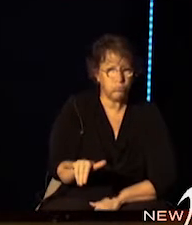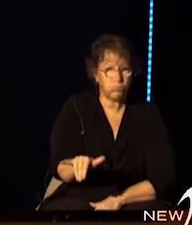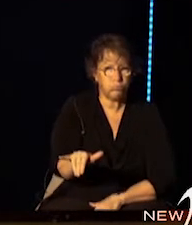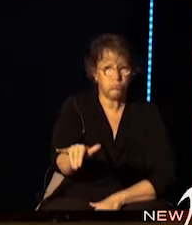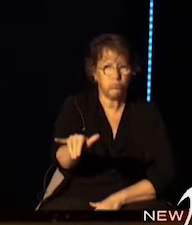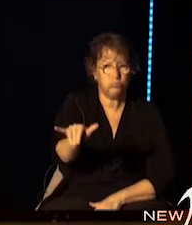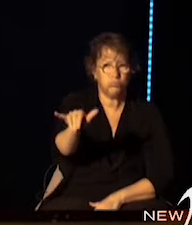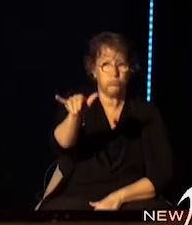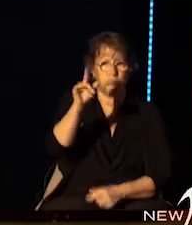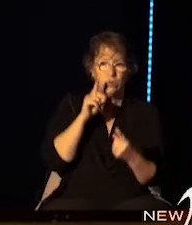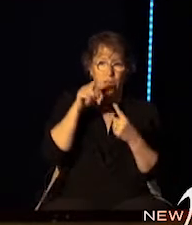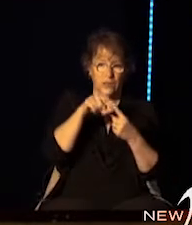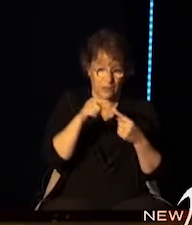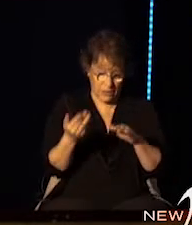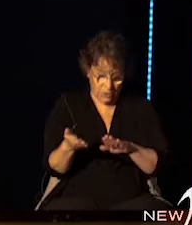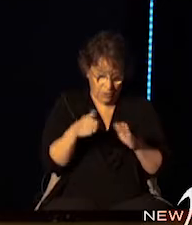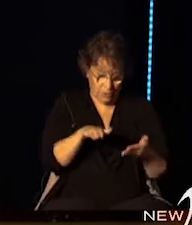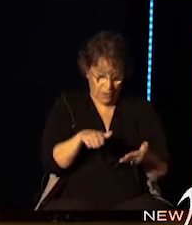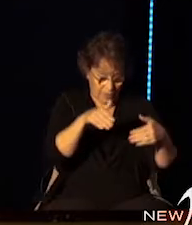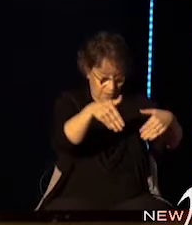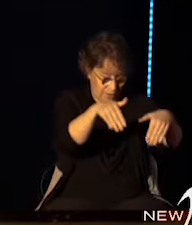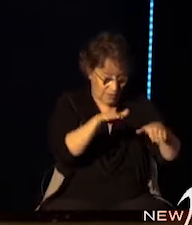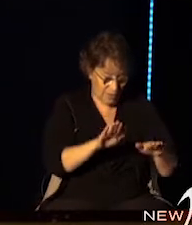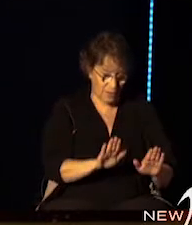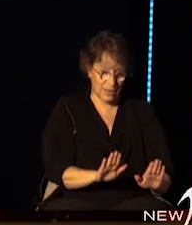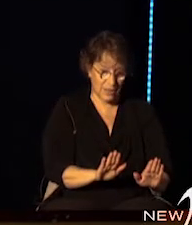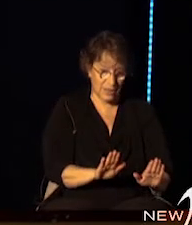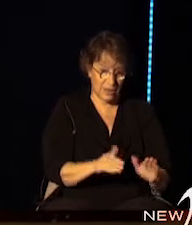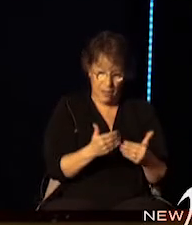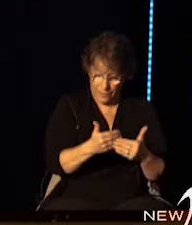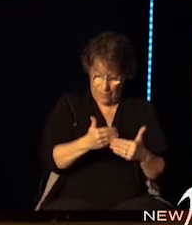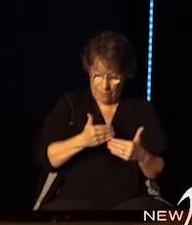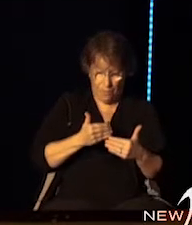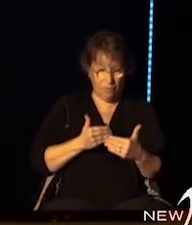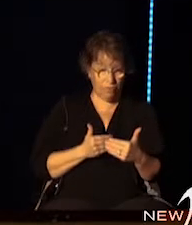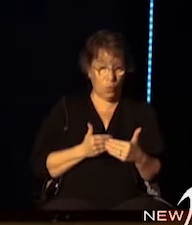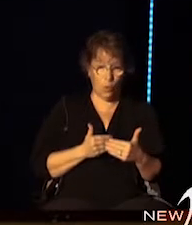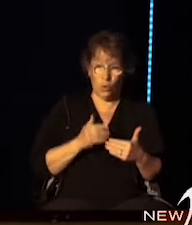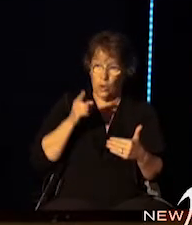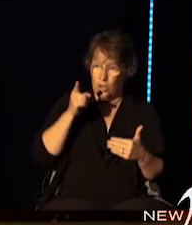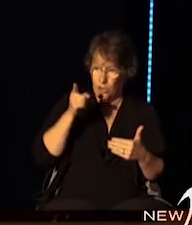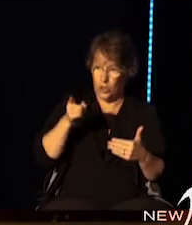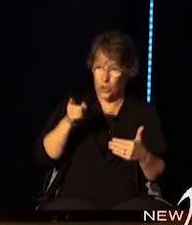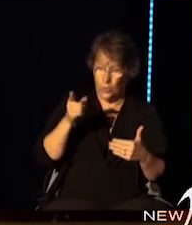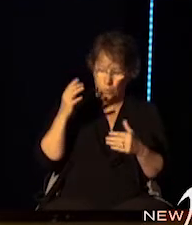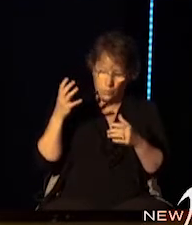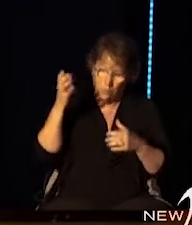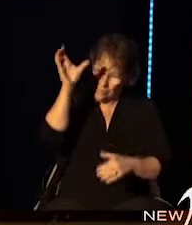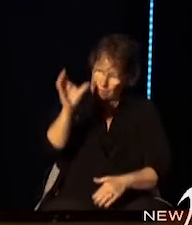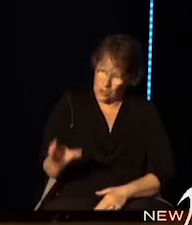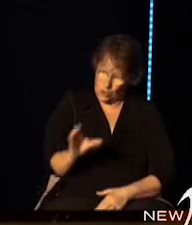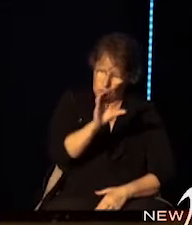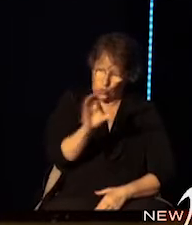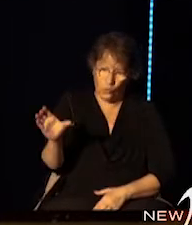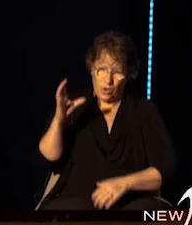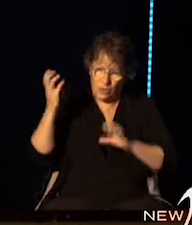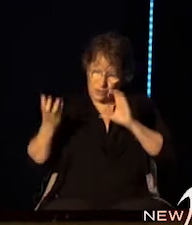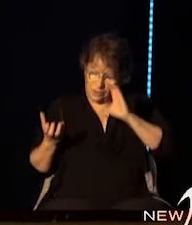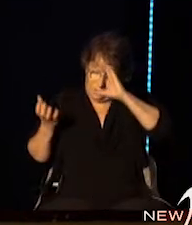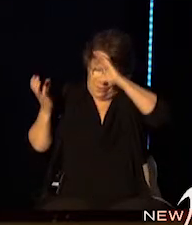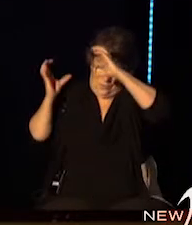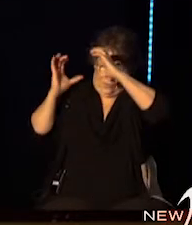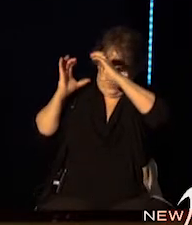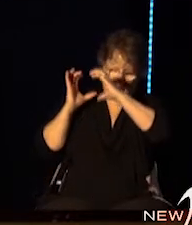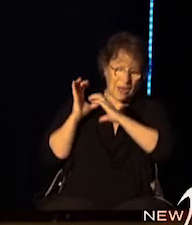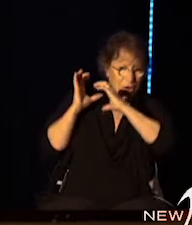to the grave, that long before you carried your cross, there is a man